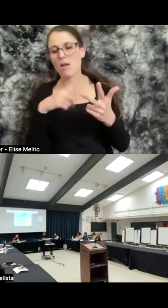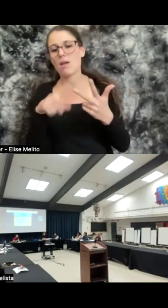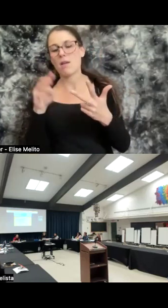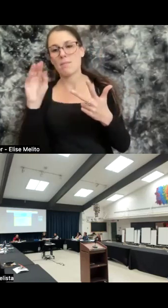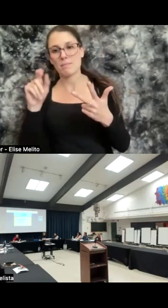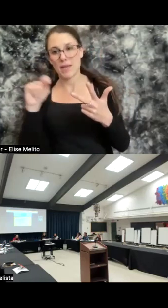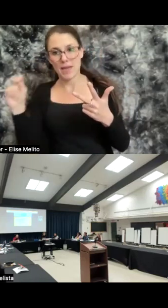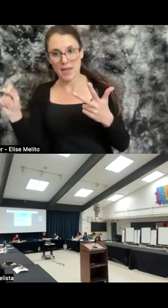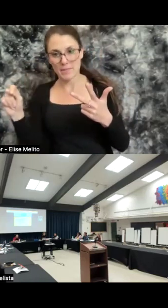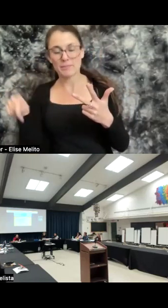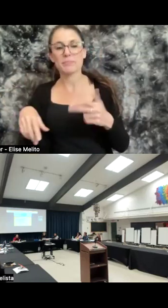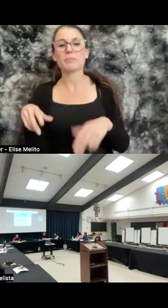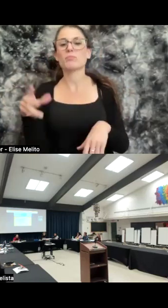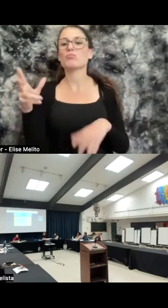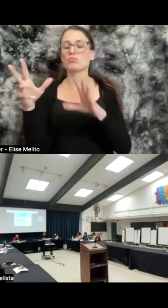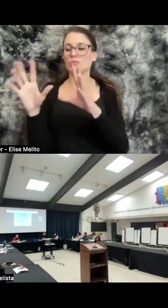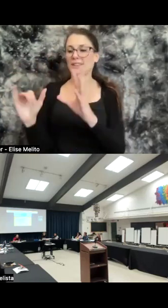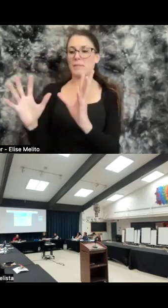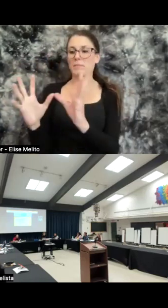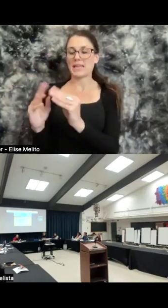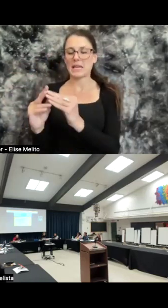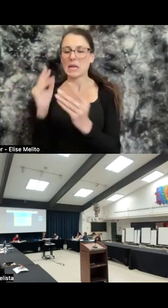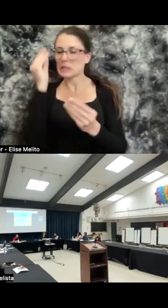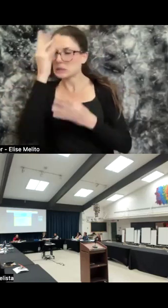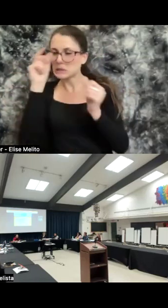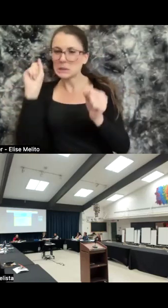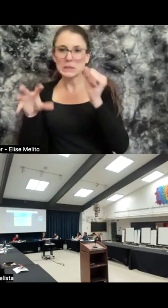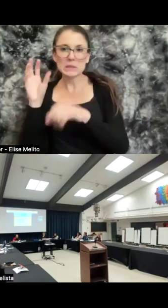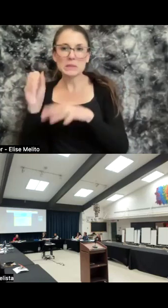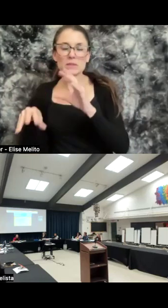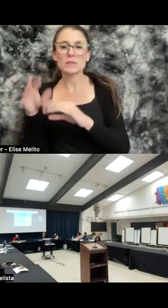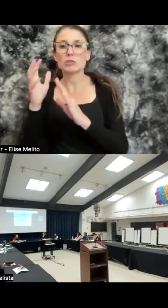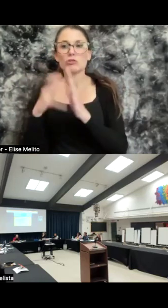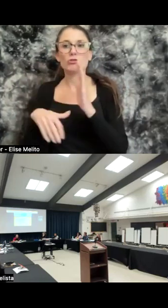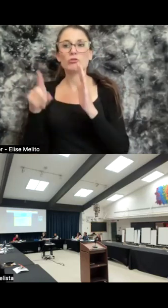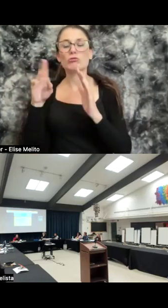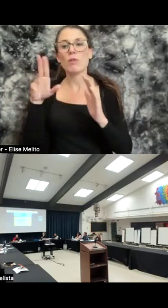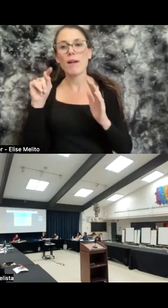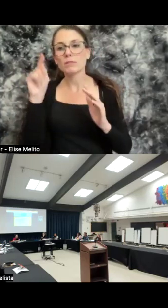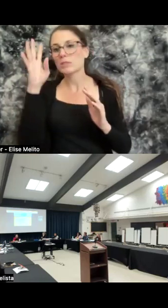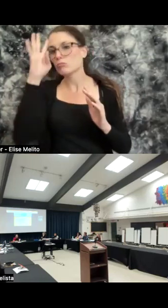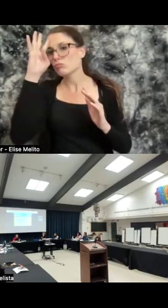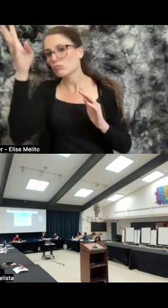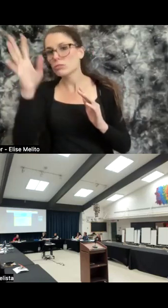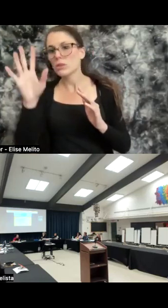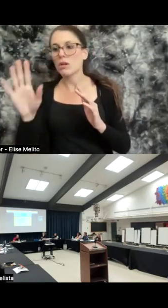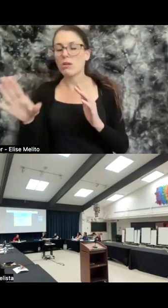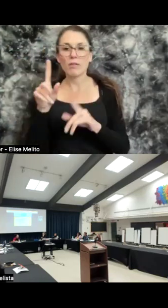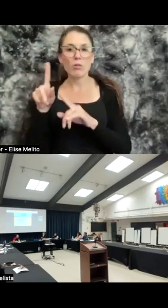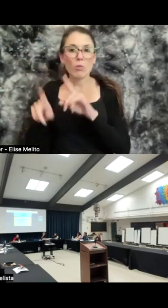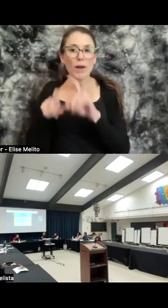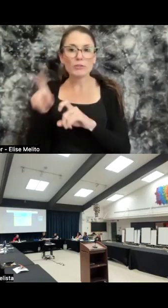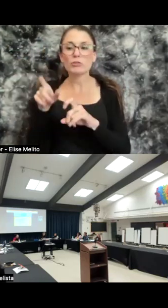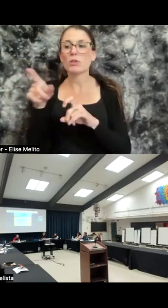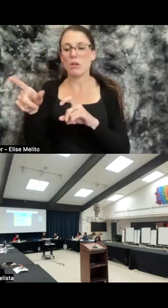And they spent that meeting brainstorming and drafting their questions, which they shared with